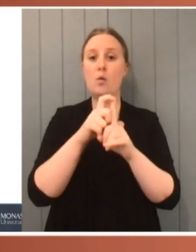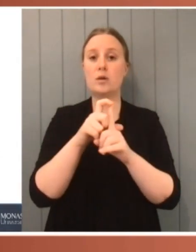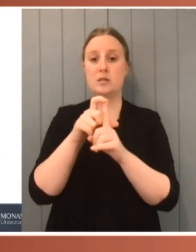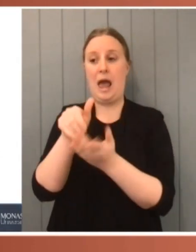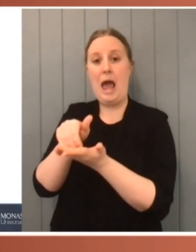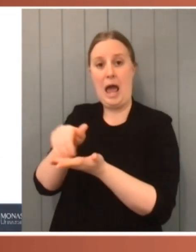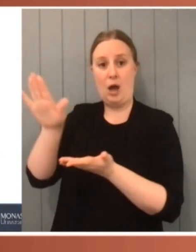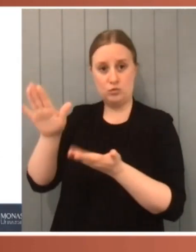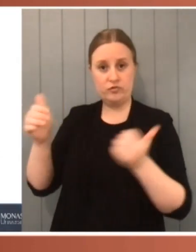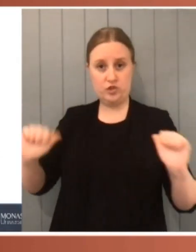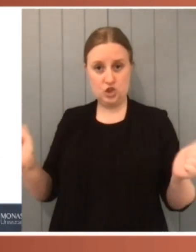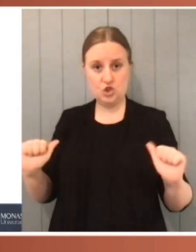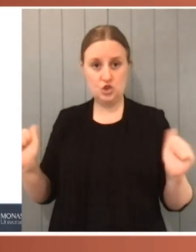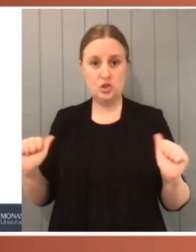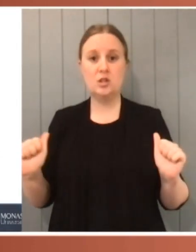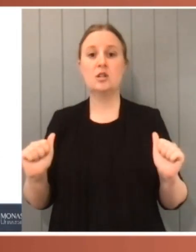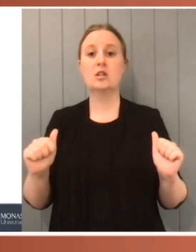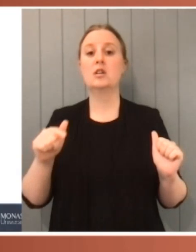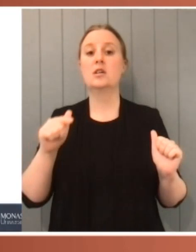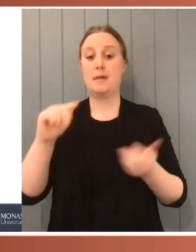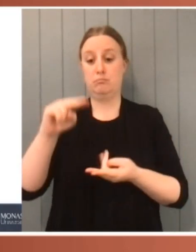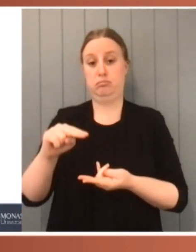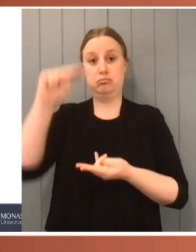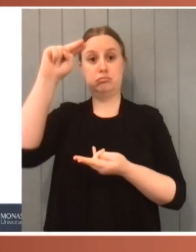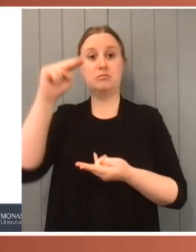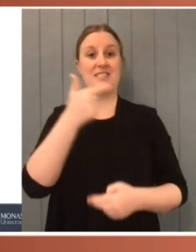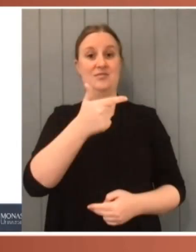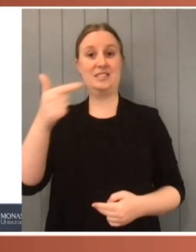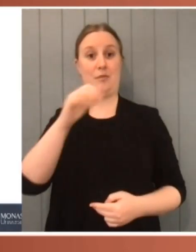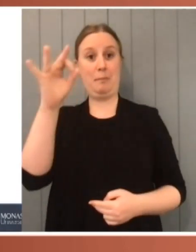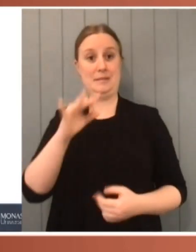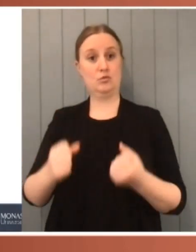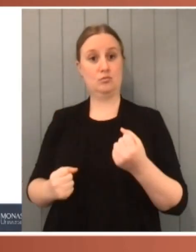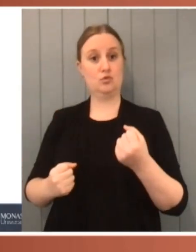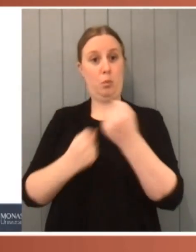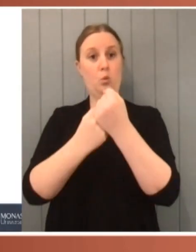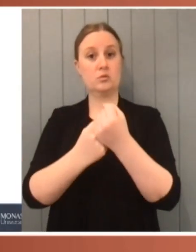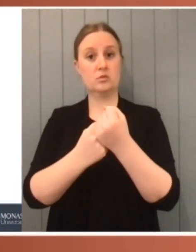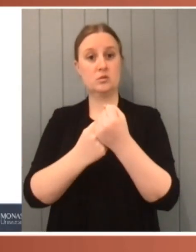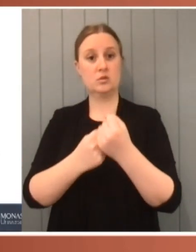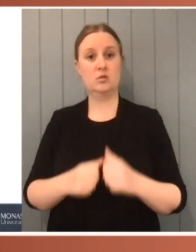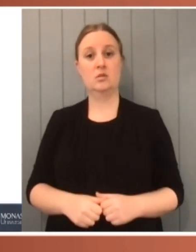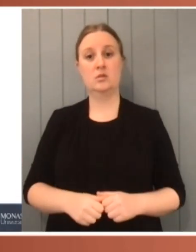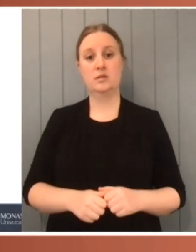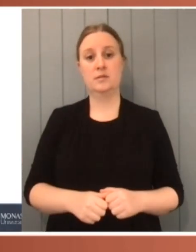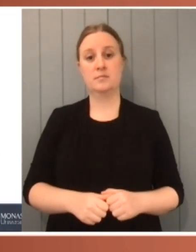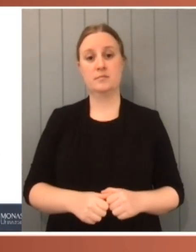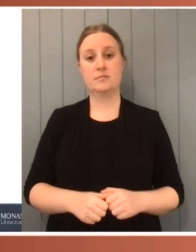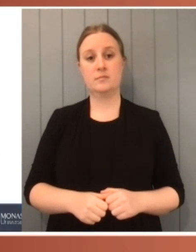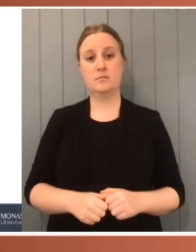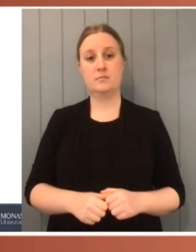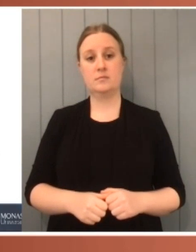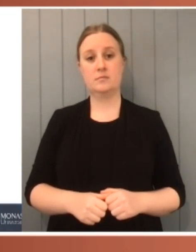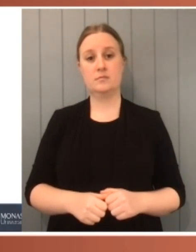record high of 77%. In sum, far from stimulating community concern about the